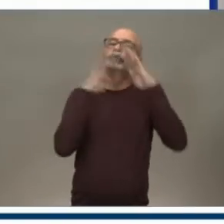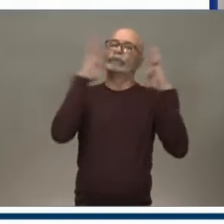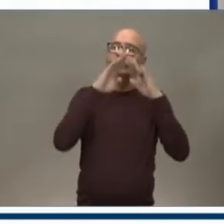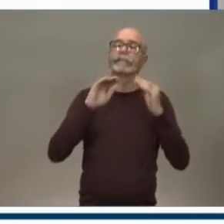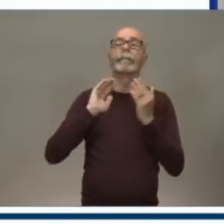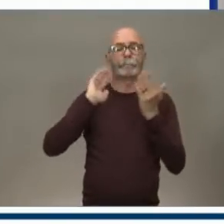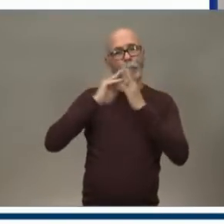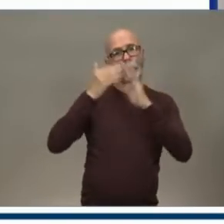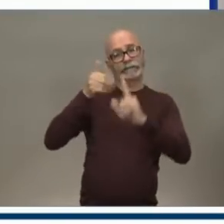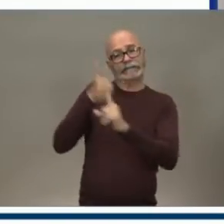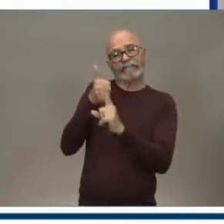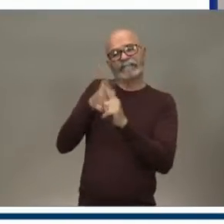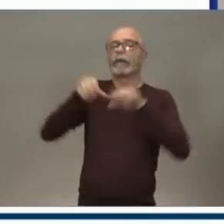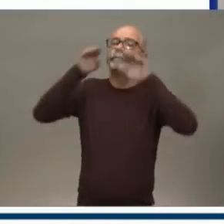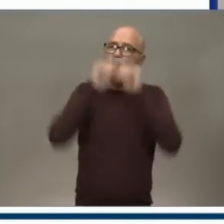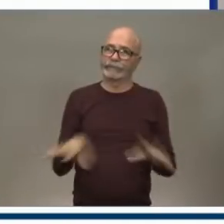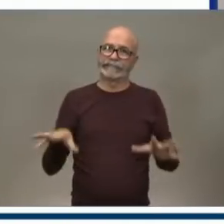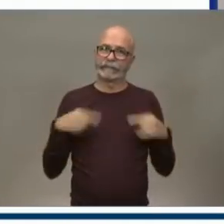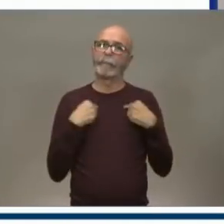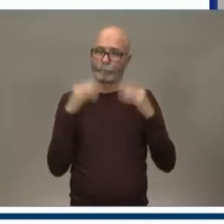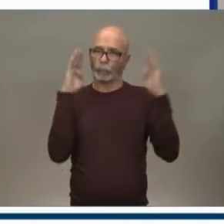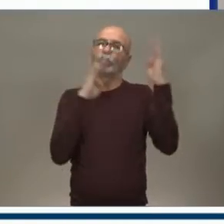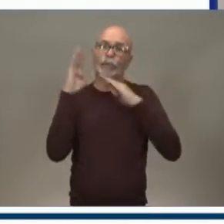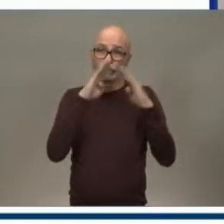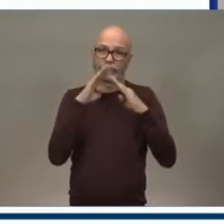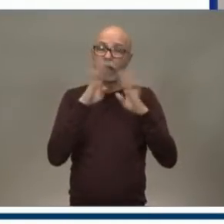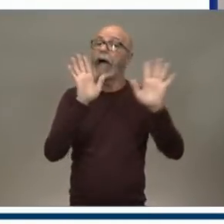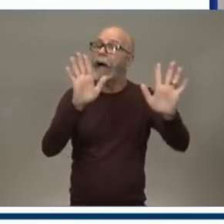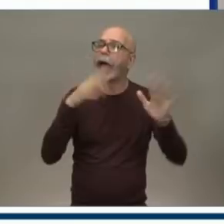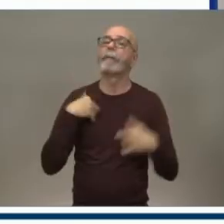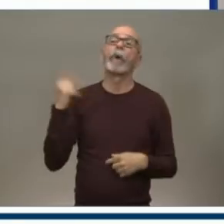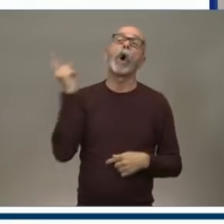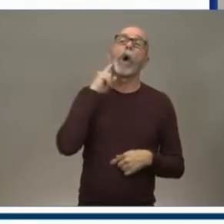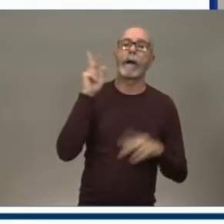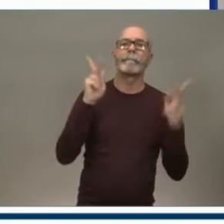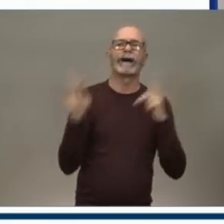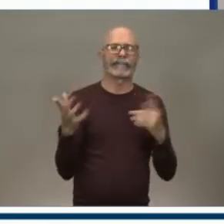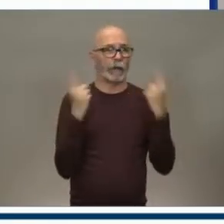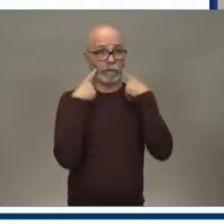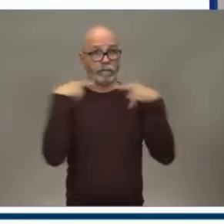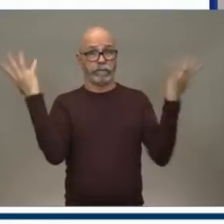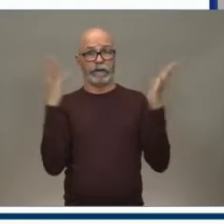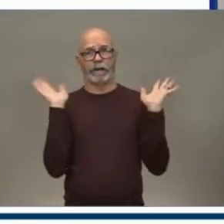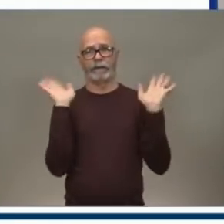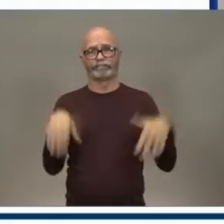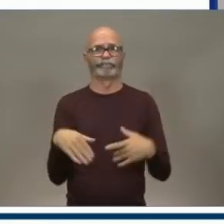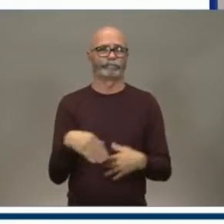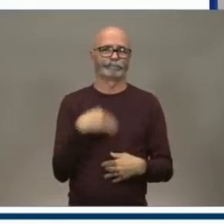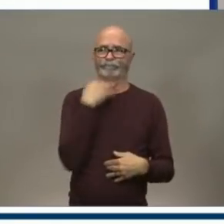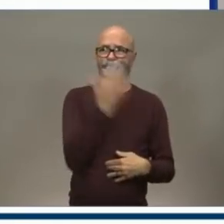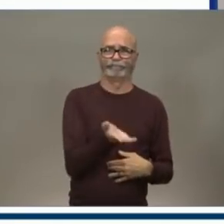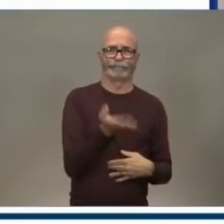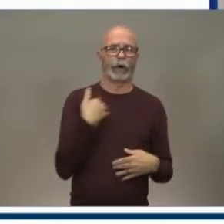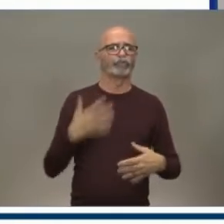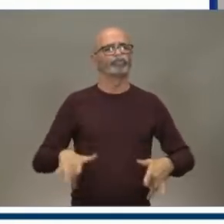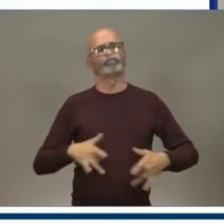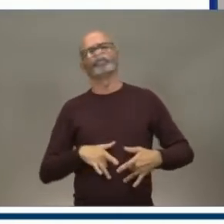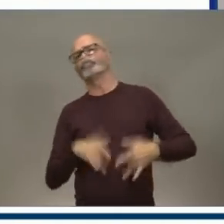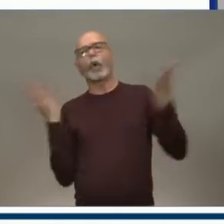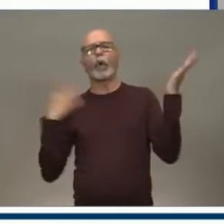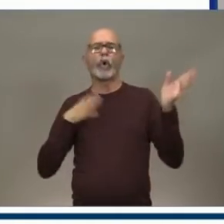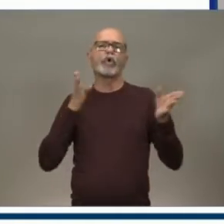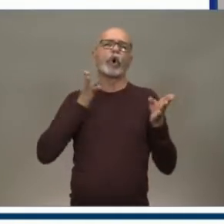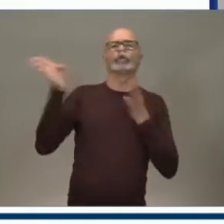living their lives as if COVID is not here, going out to restaurants and bars even when they are feeling sick, gathering in